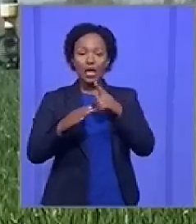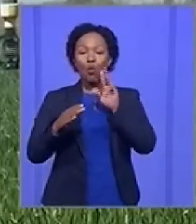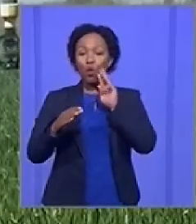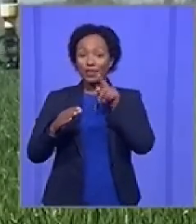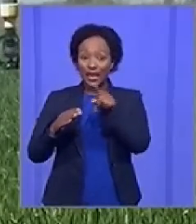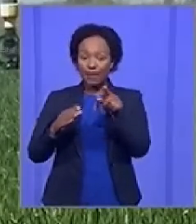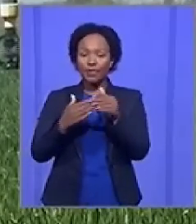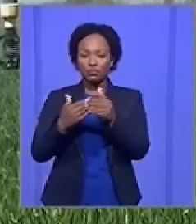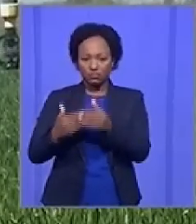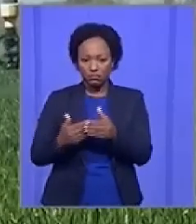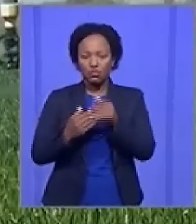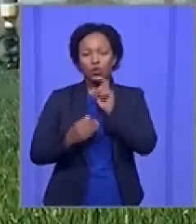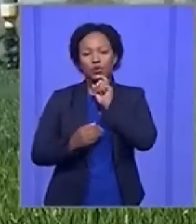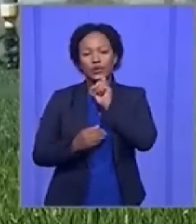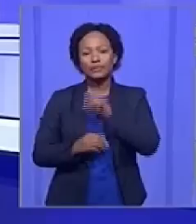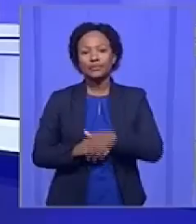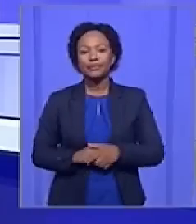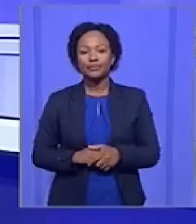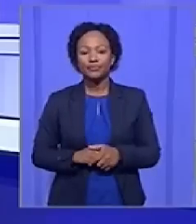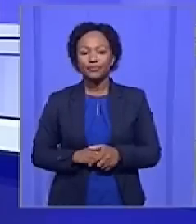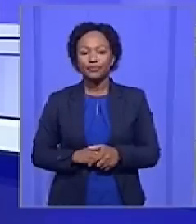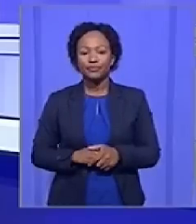kelohloko.